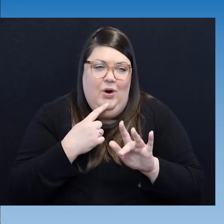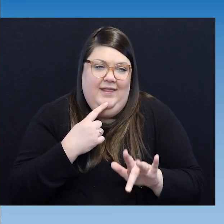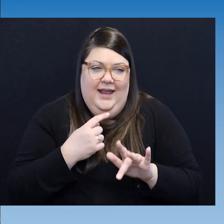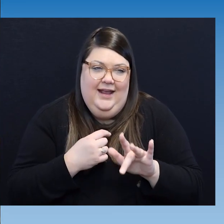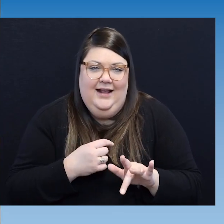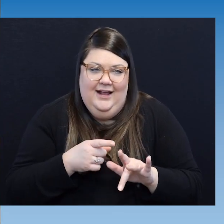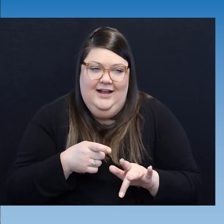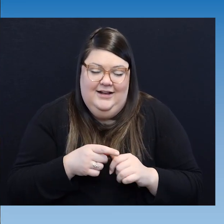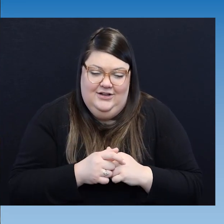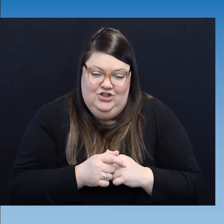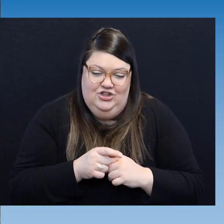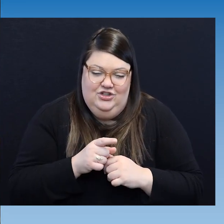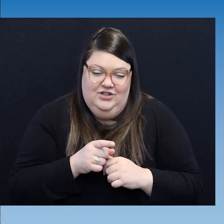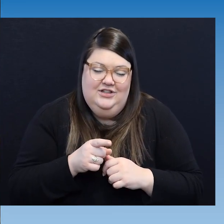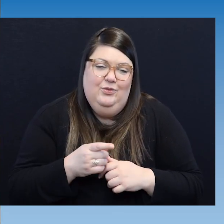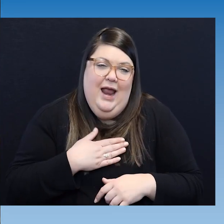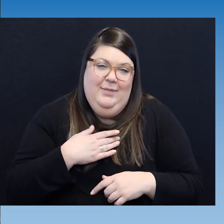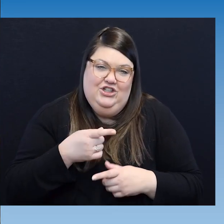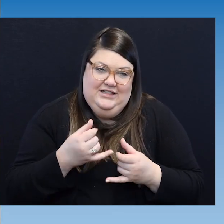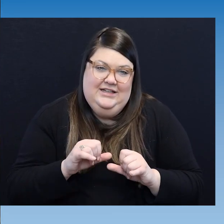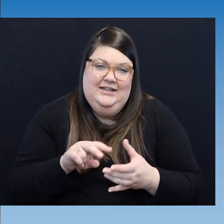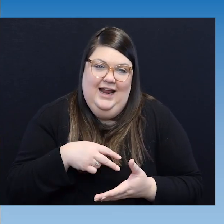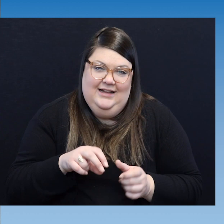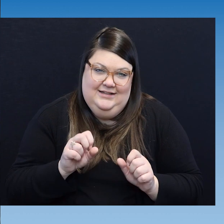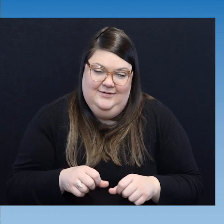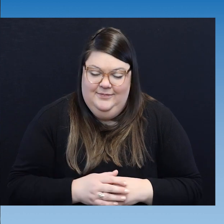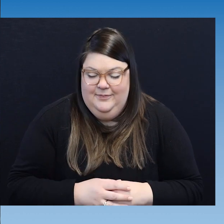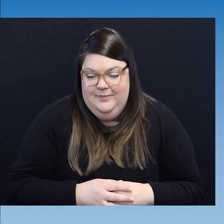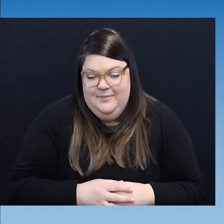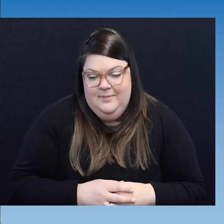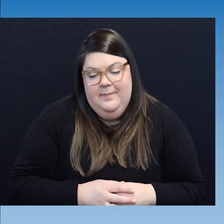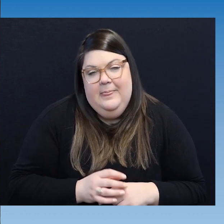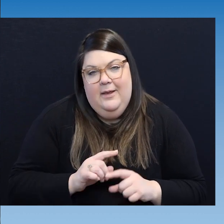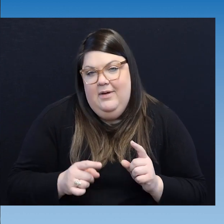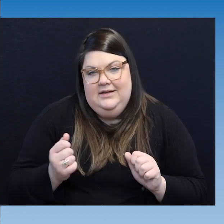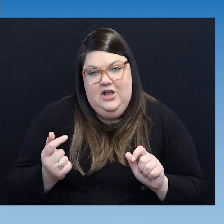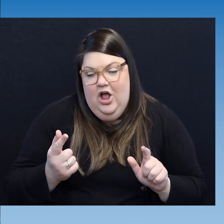thing. Look at him. So she's so glad he can still dance, you know. So